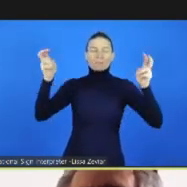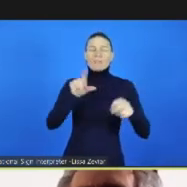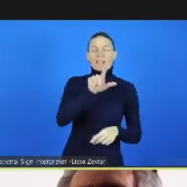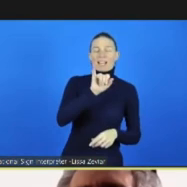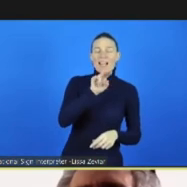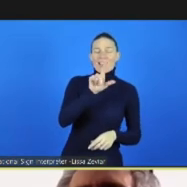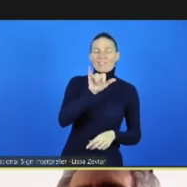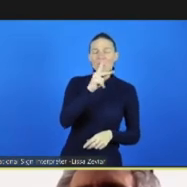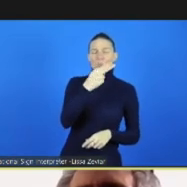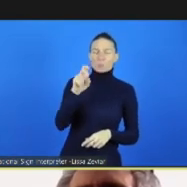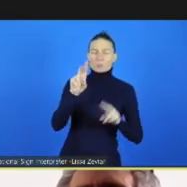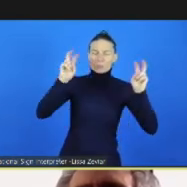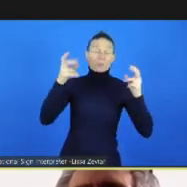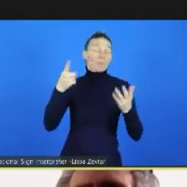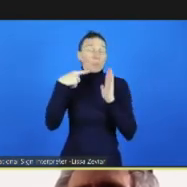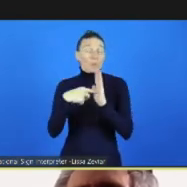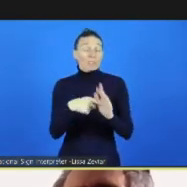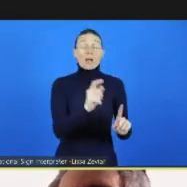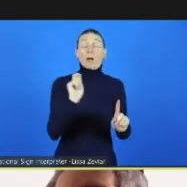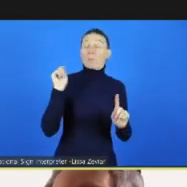in Kenya, we're partnering with Fuzu,